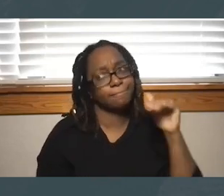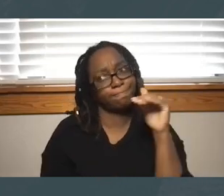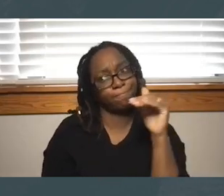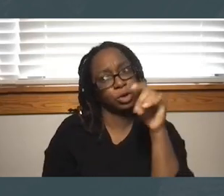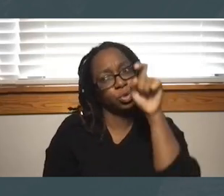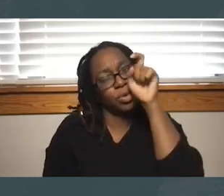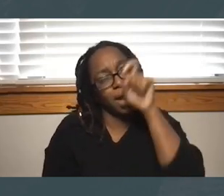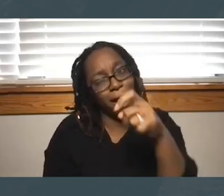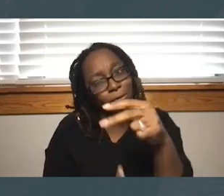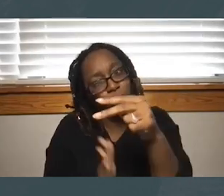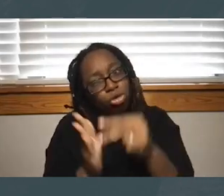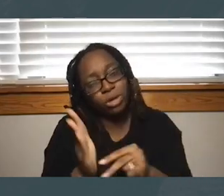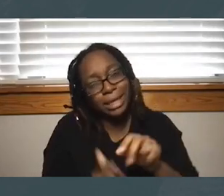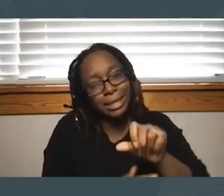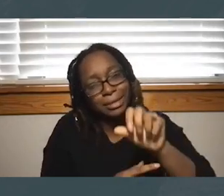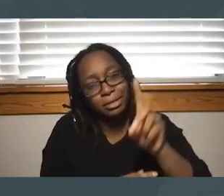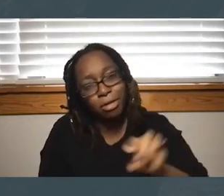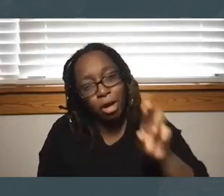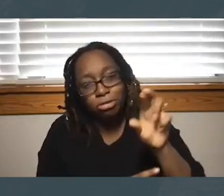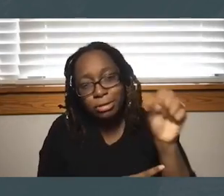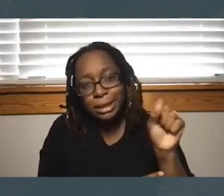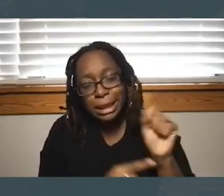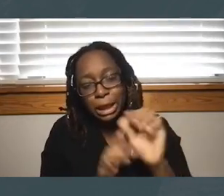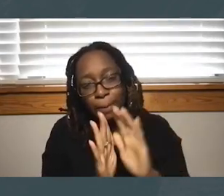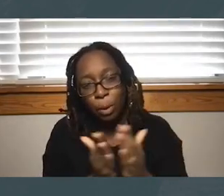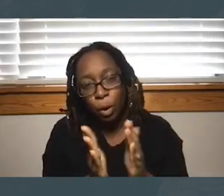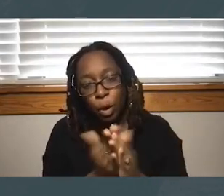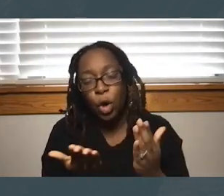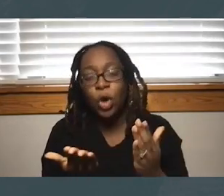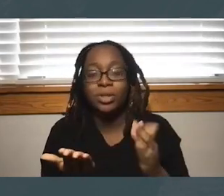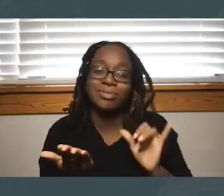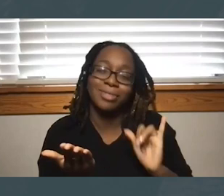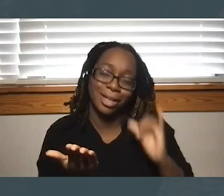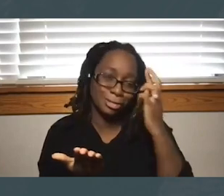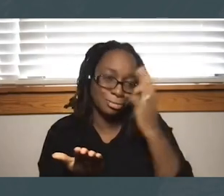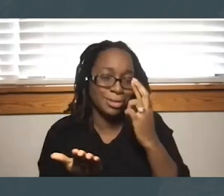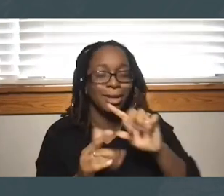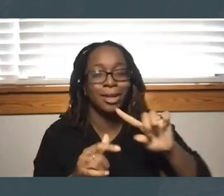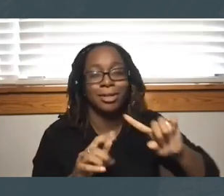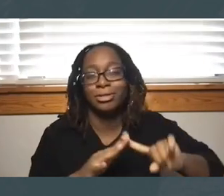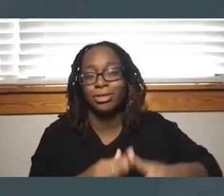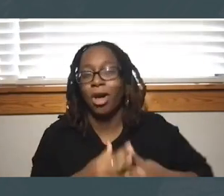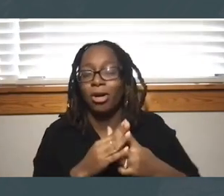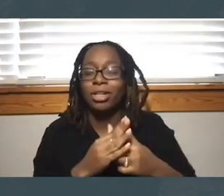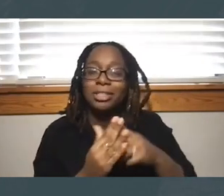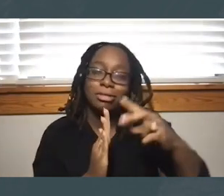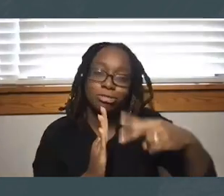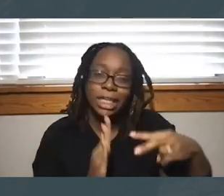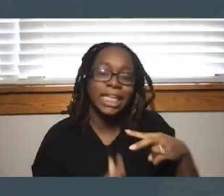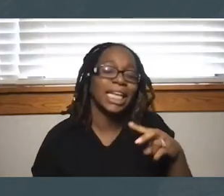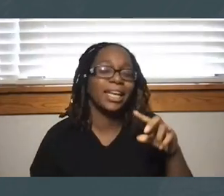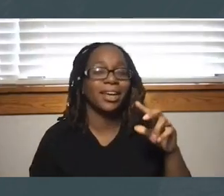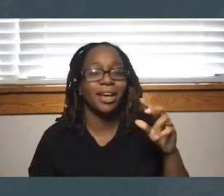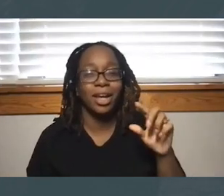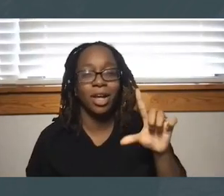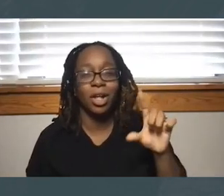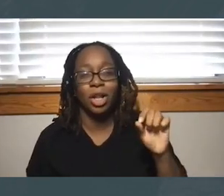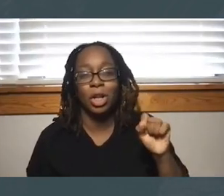you should read Saidiya. So that took some time, but I began with Lose Your Mother, and that reconciled me with